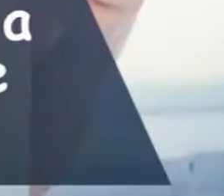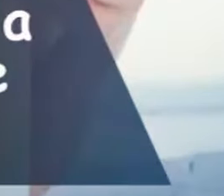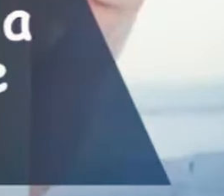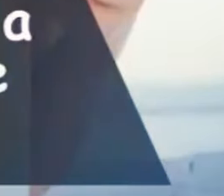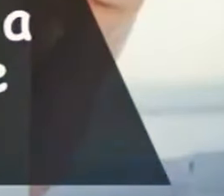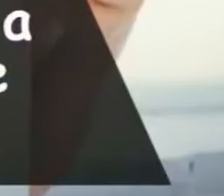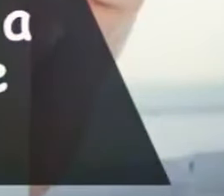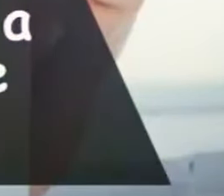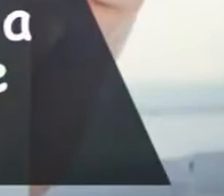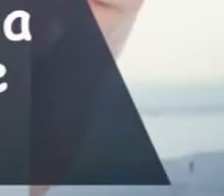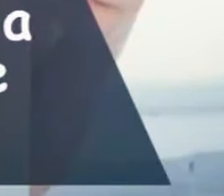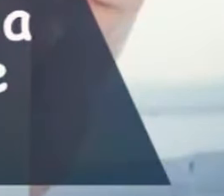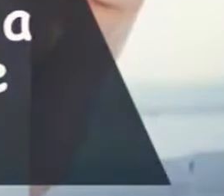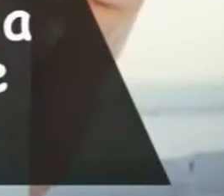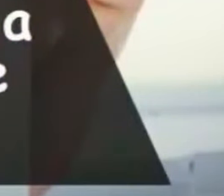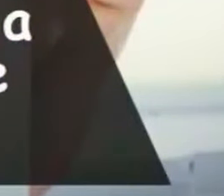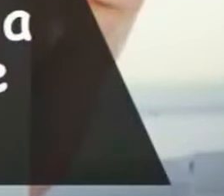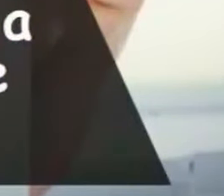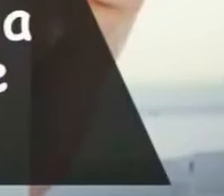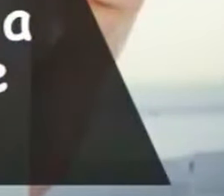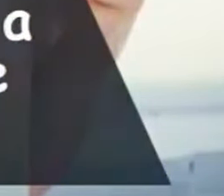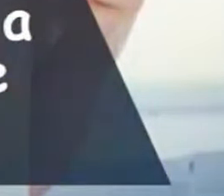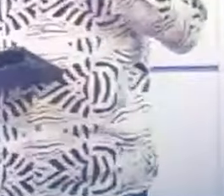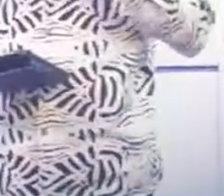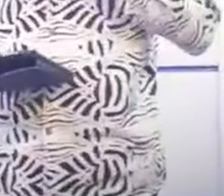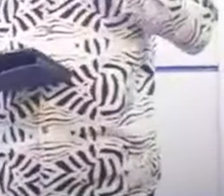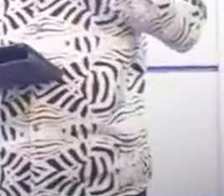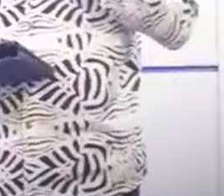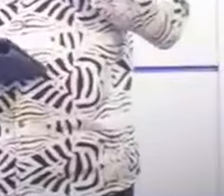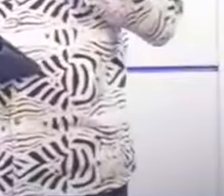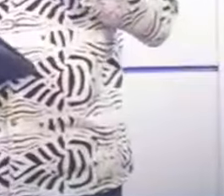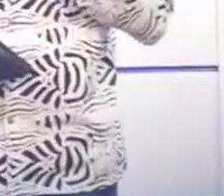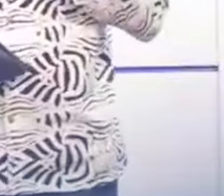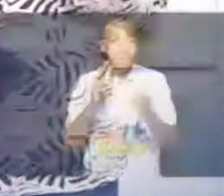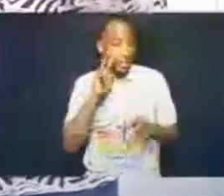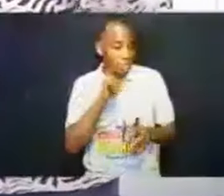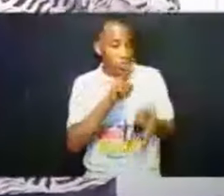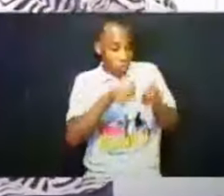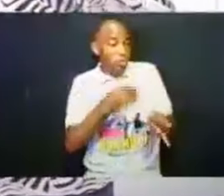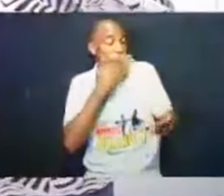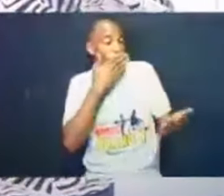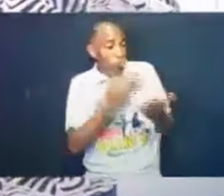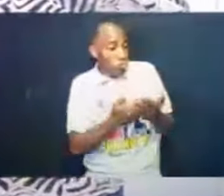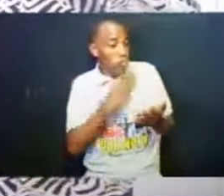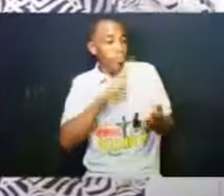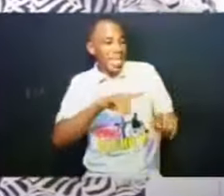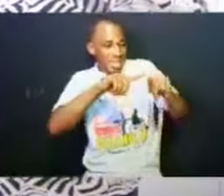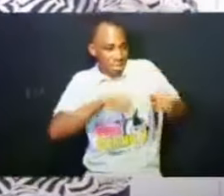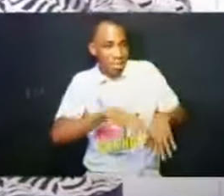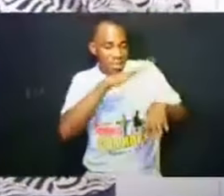bad man is dependent on the state of his heart, the state of the inner man. You see,